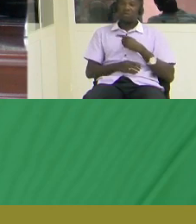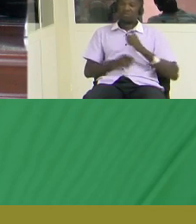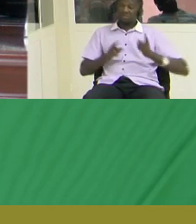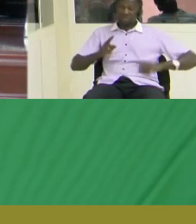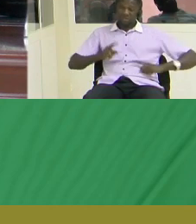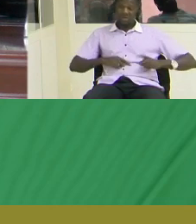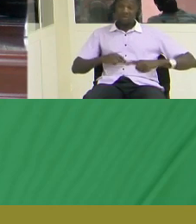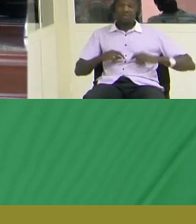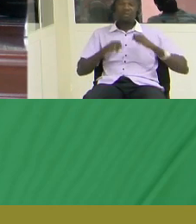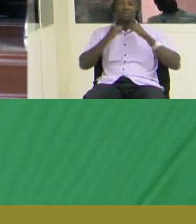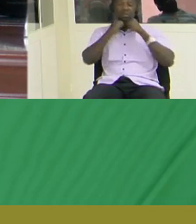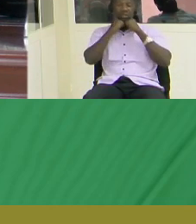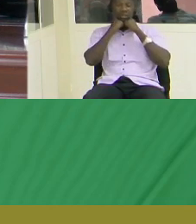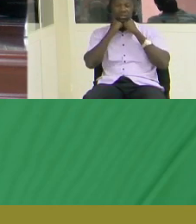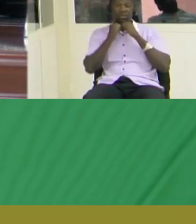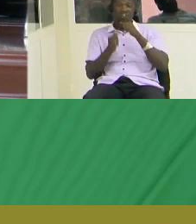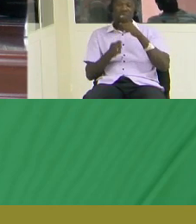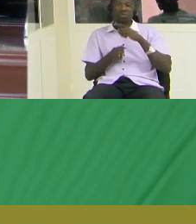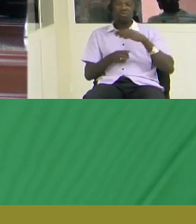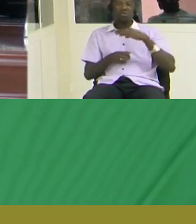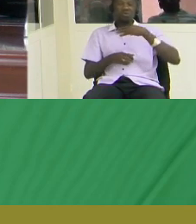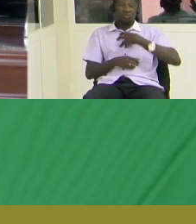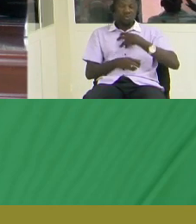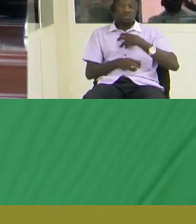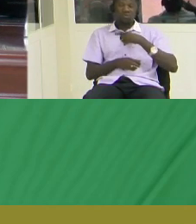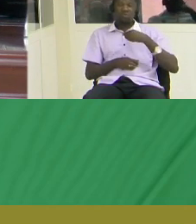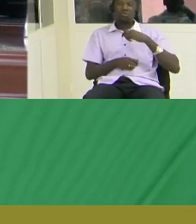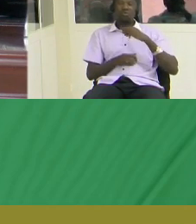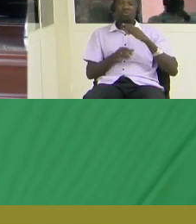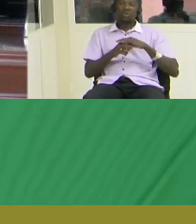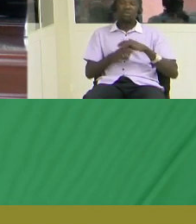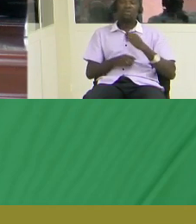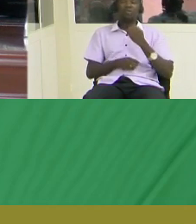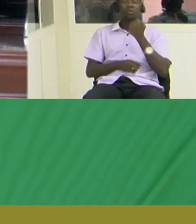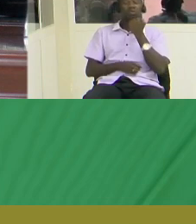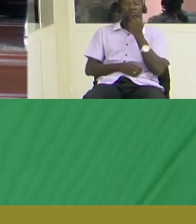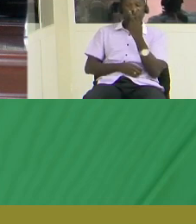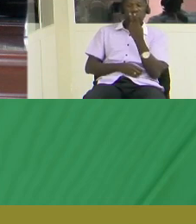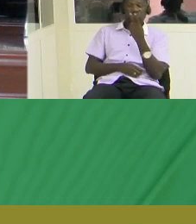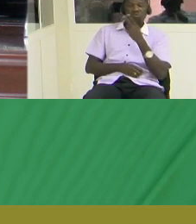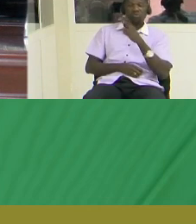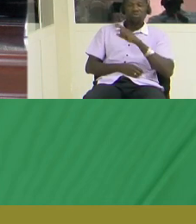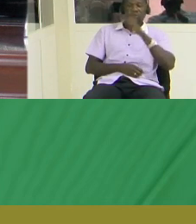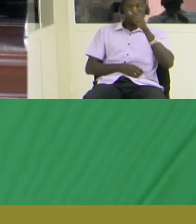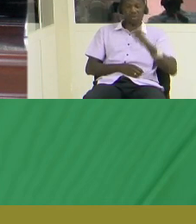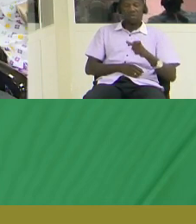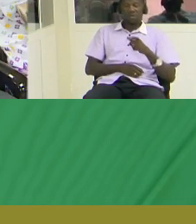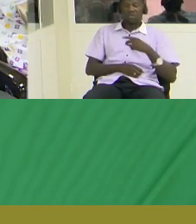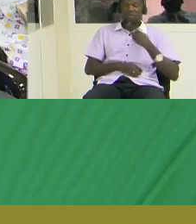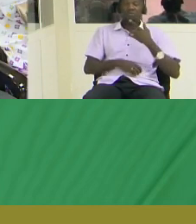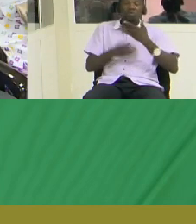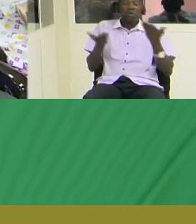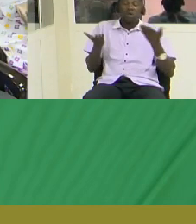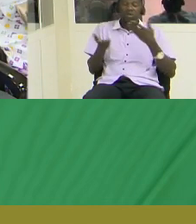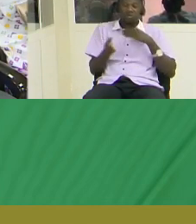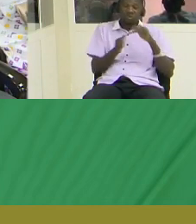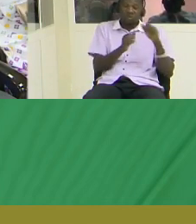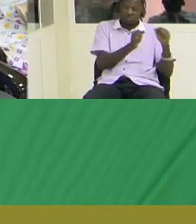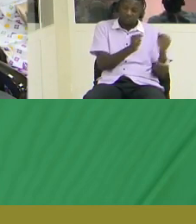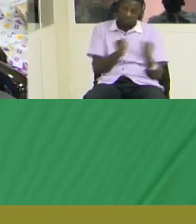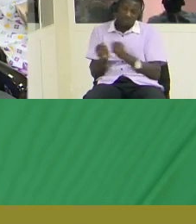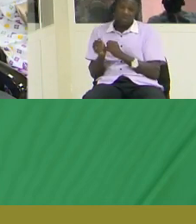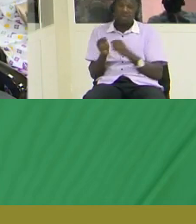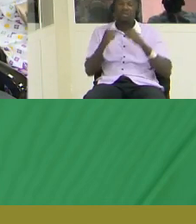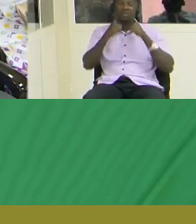wanted to be the number two guy and that is why you participated in eliminating sana and that is a theory that is